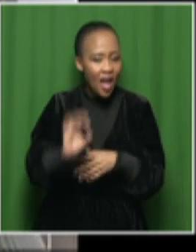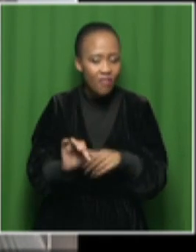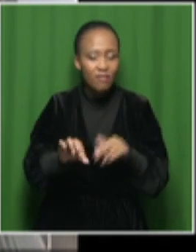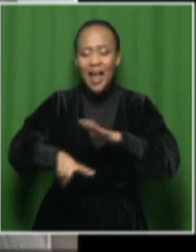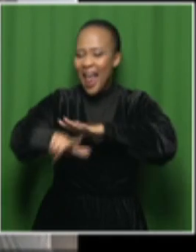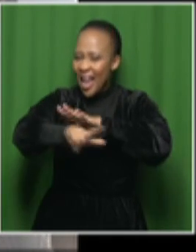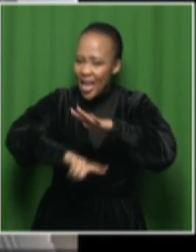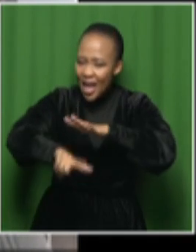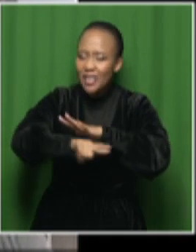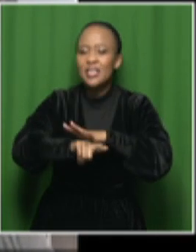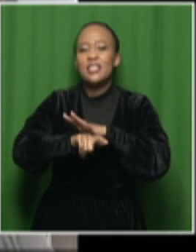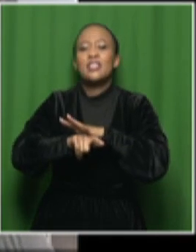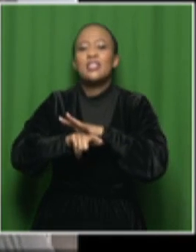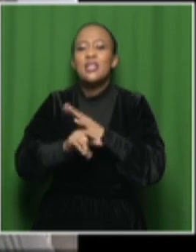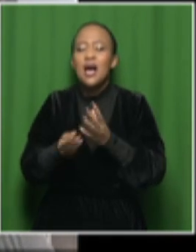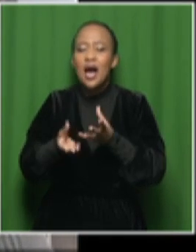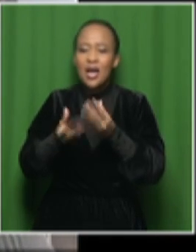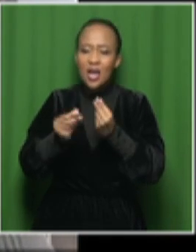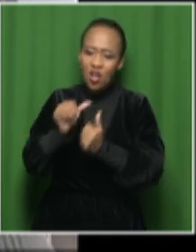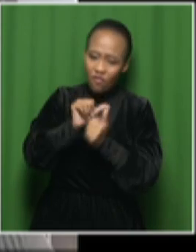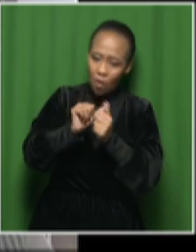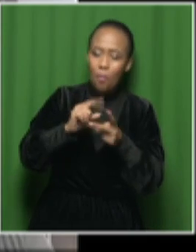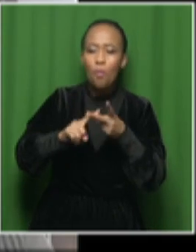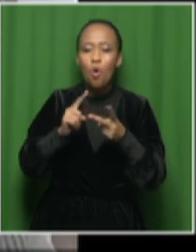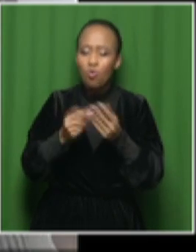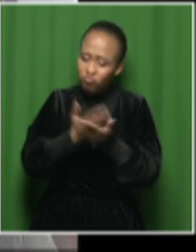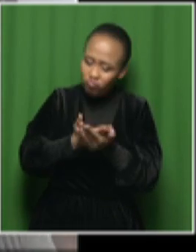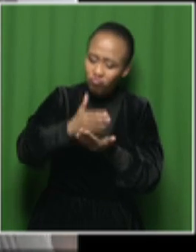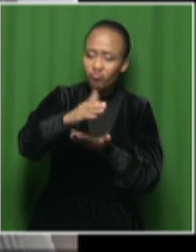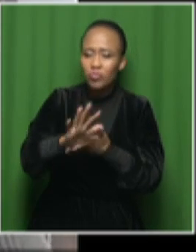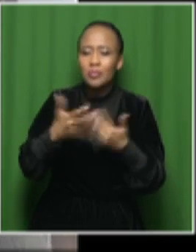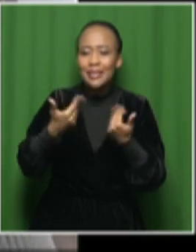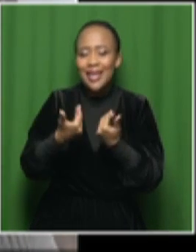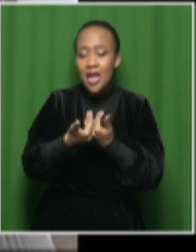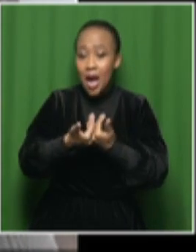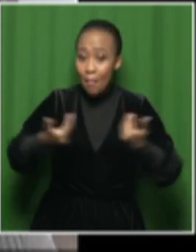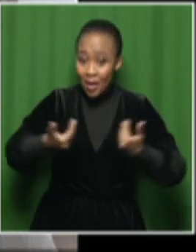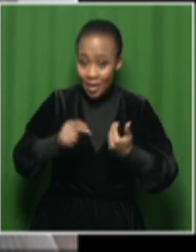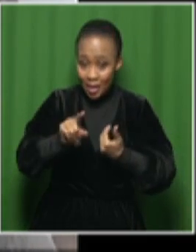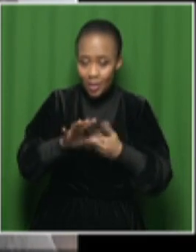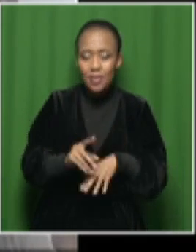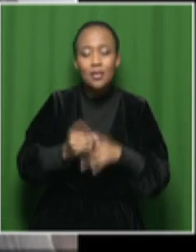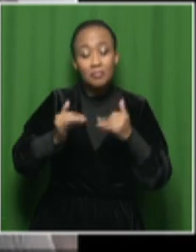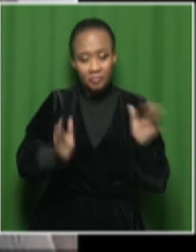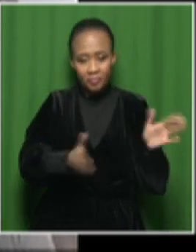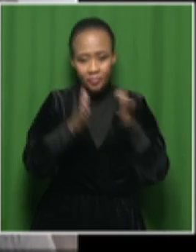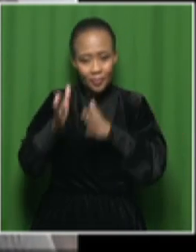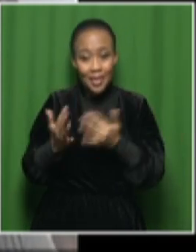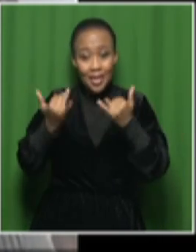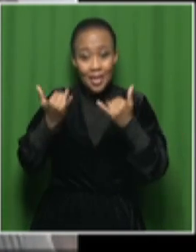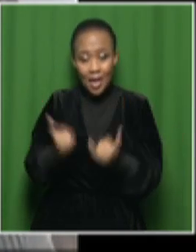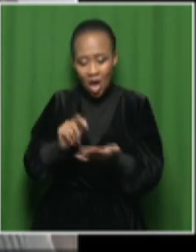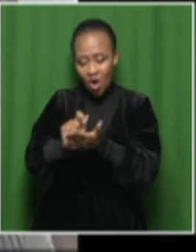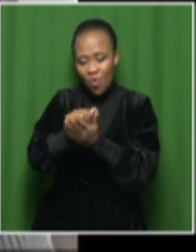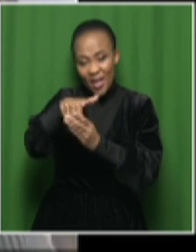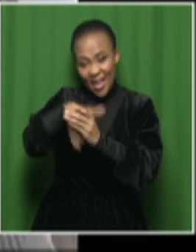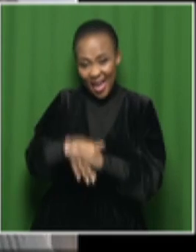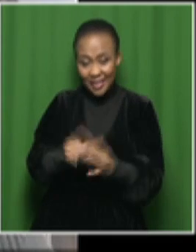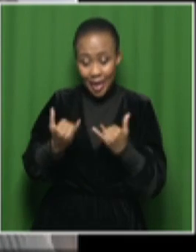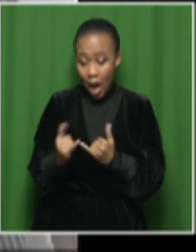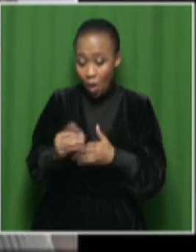reform program, the eradication of apartheid. So now during elections, especially these elections, that there's so much